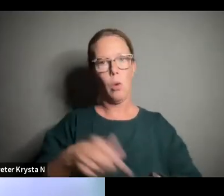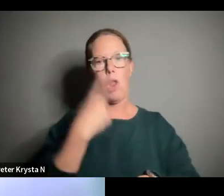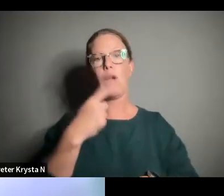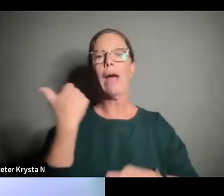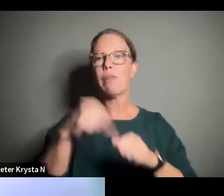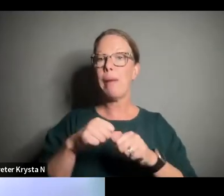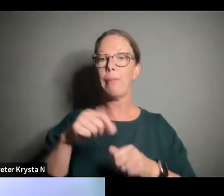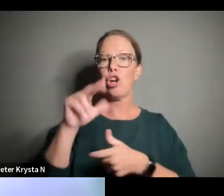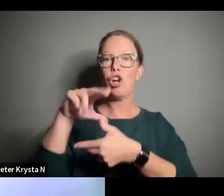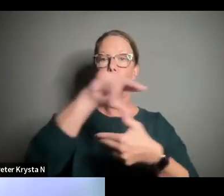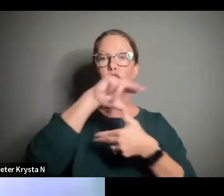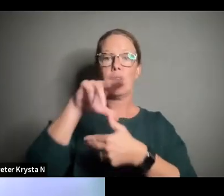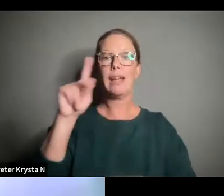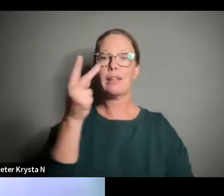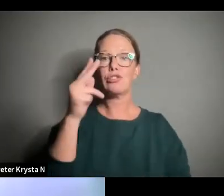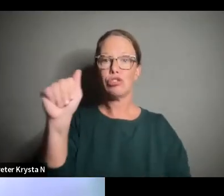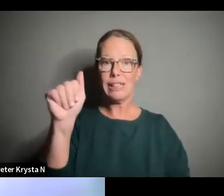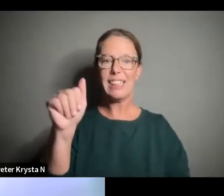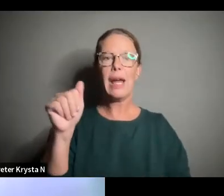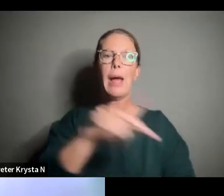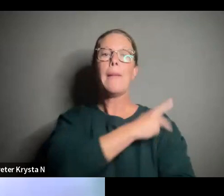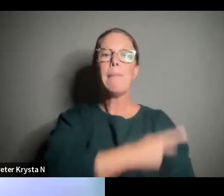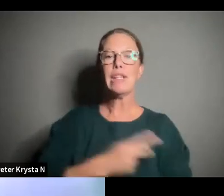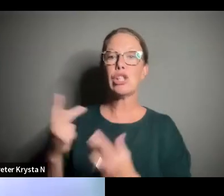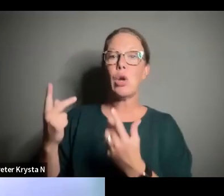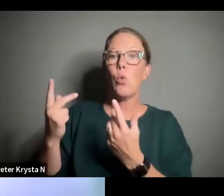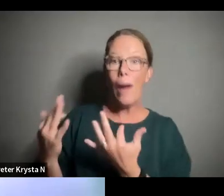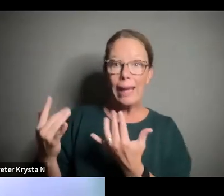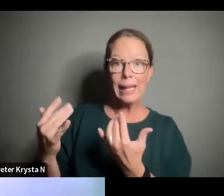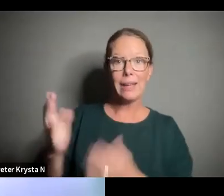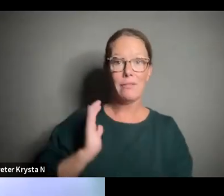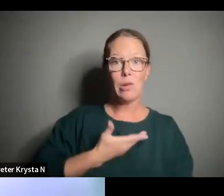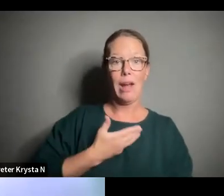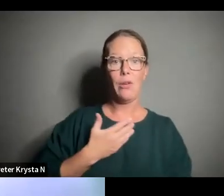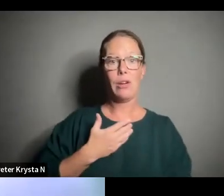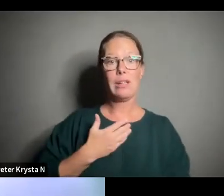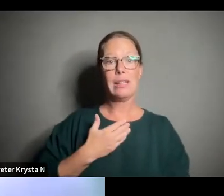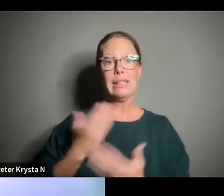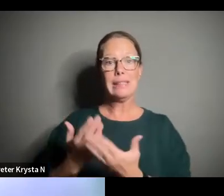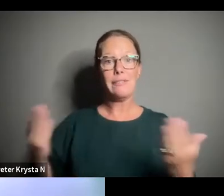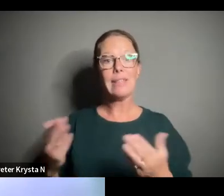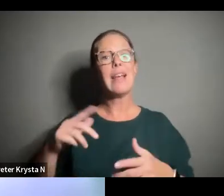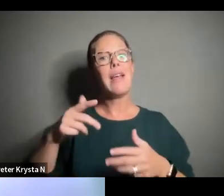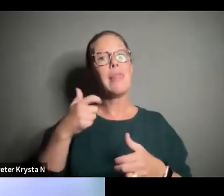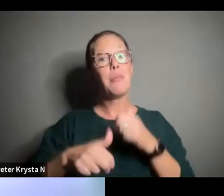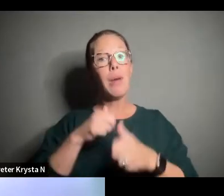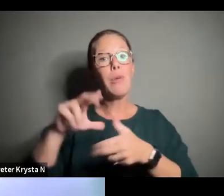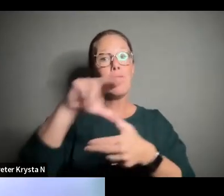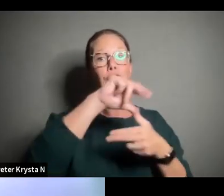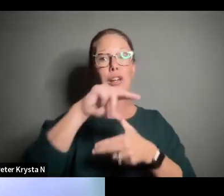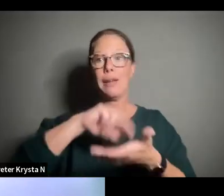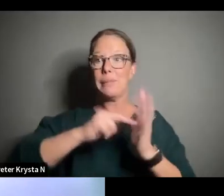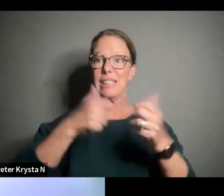Hurricane Katrina, when a patient waiting to get our device, and I had a patient with our device. And so the problem with hurricanes, as we all know, is lack of